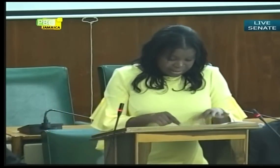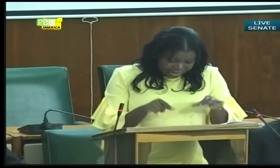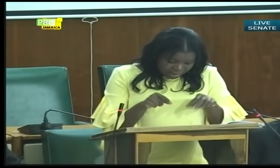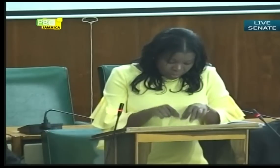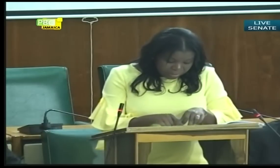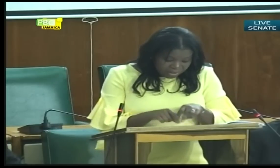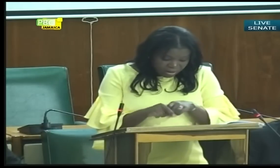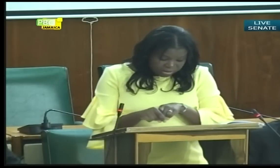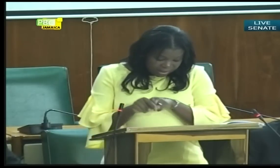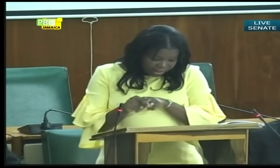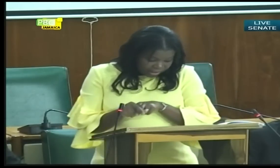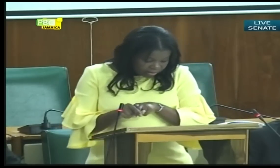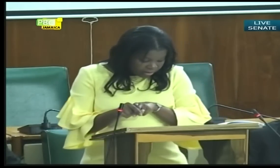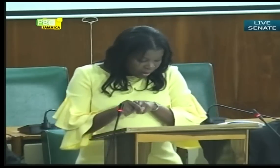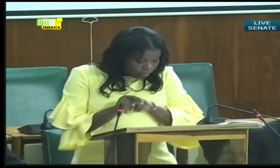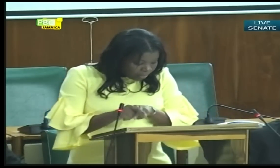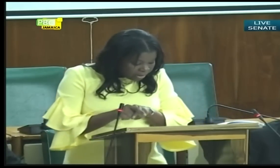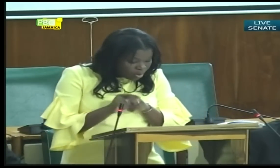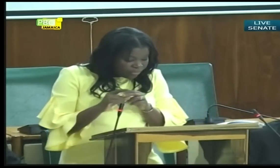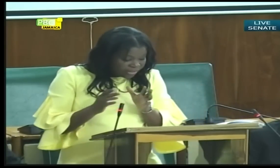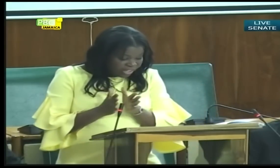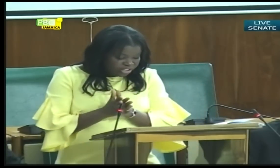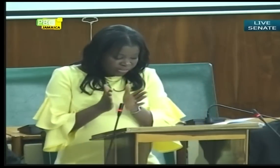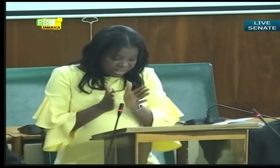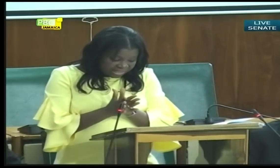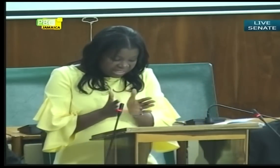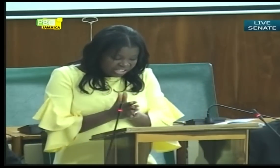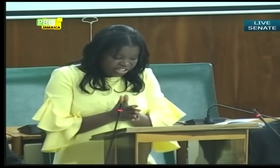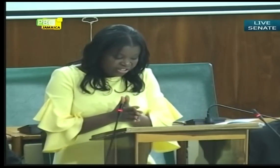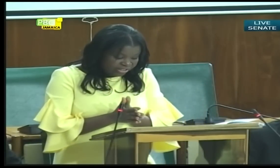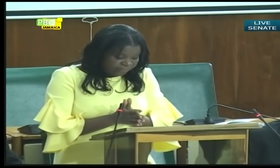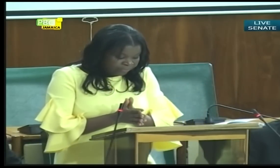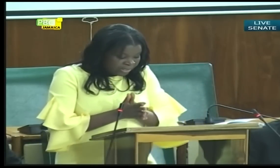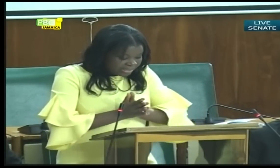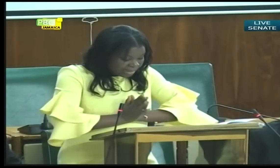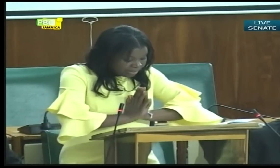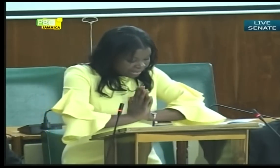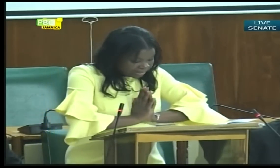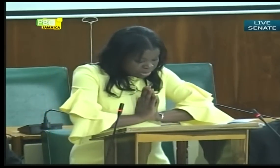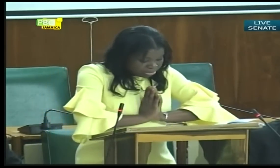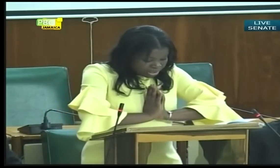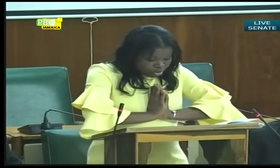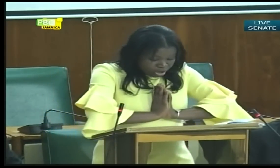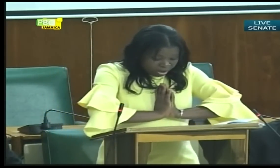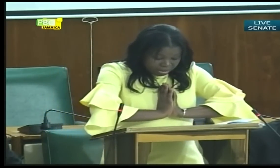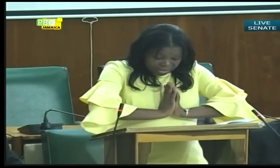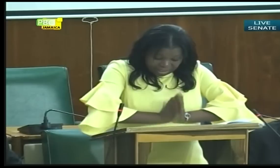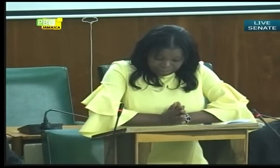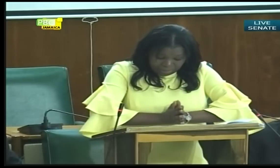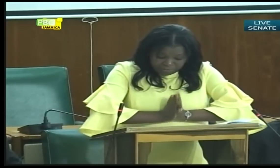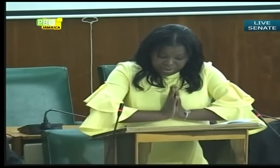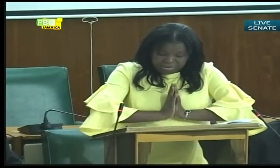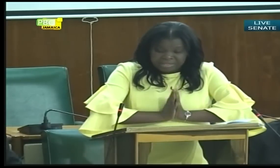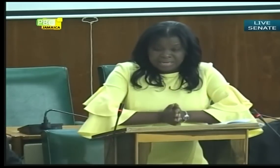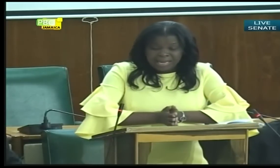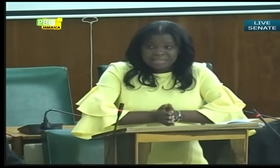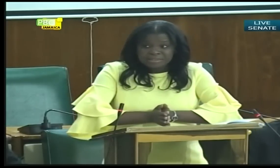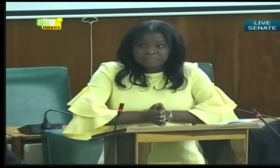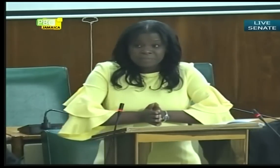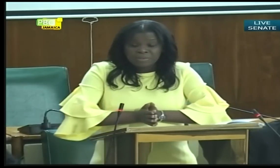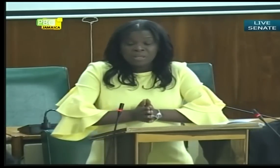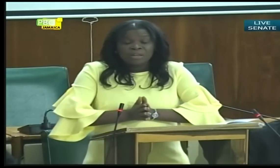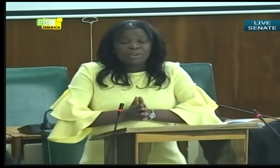that says a woman over the age of 60 years shall be deemed to be no longer capable of bearing a